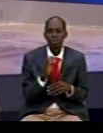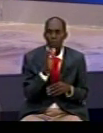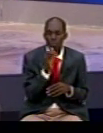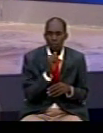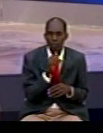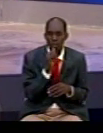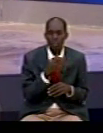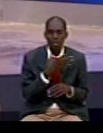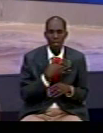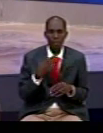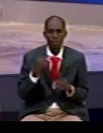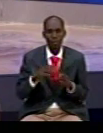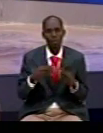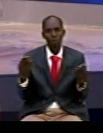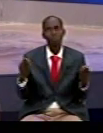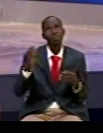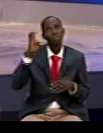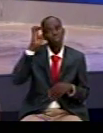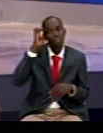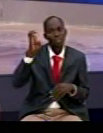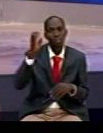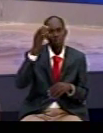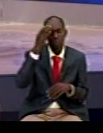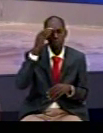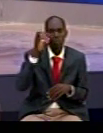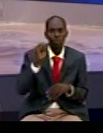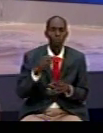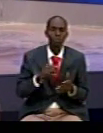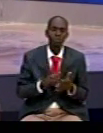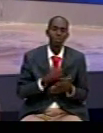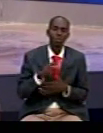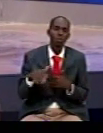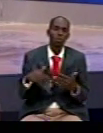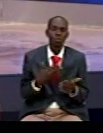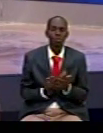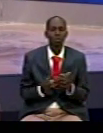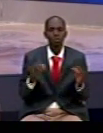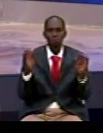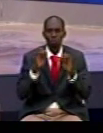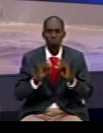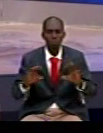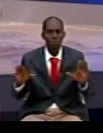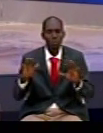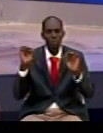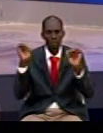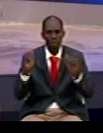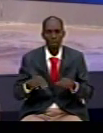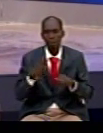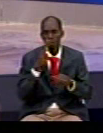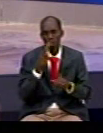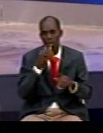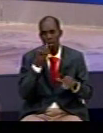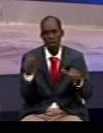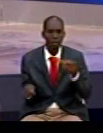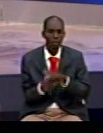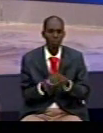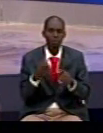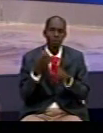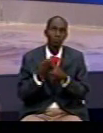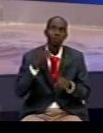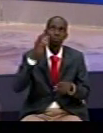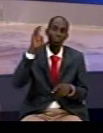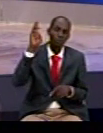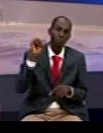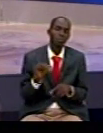secret and the open, he knows each all. Nothing can be kept hidden from the